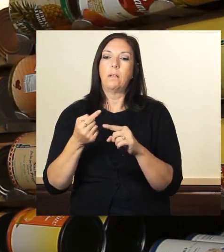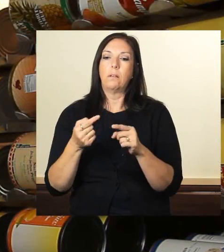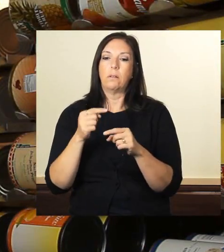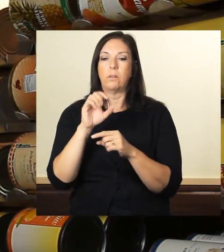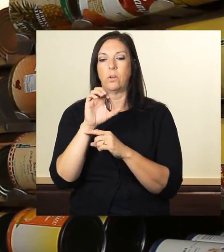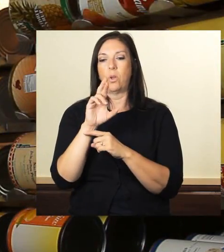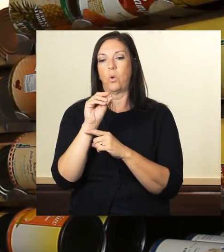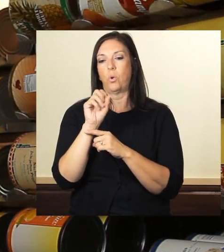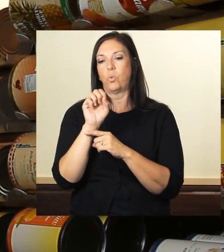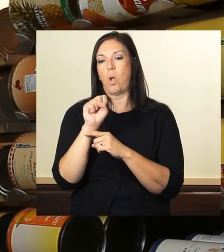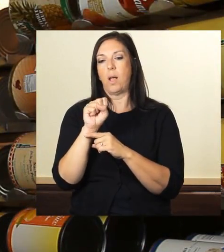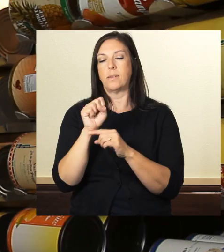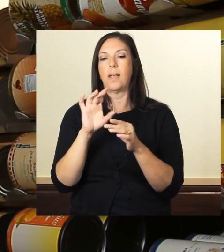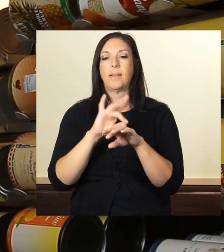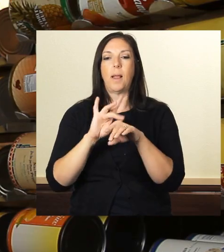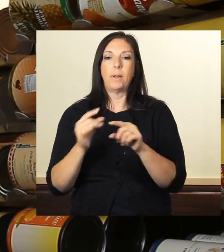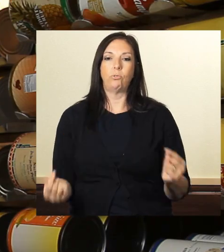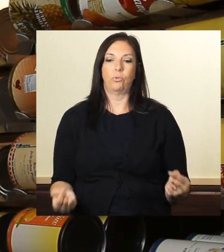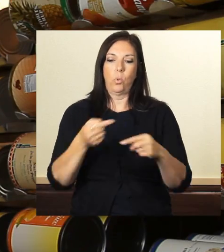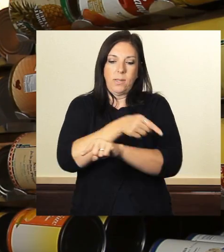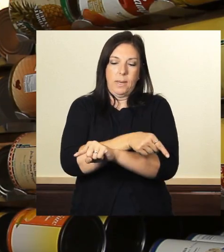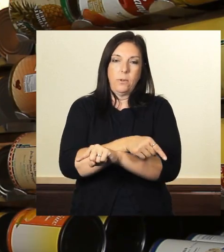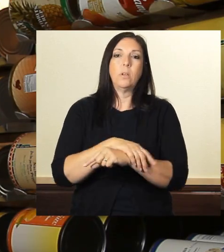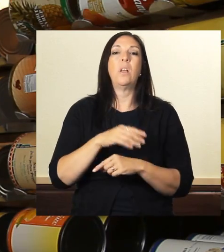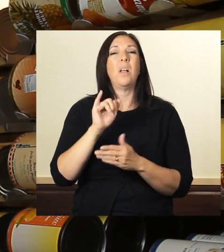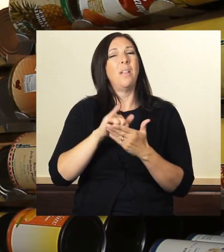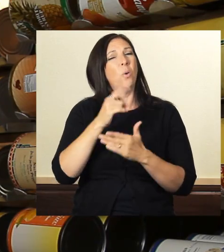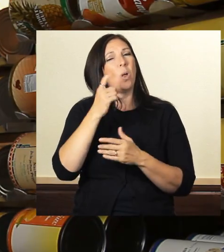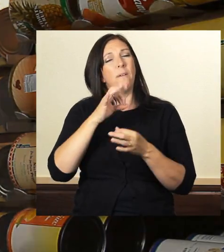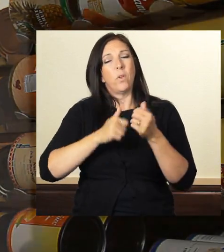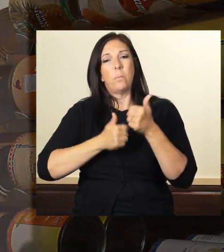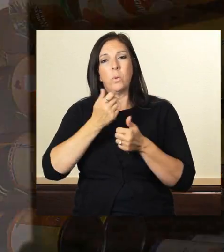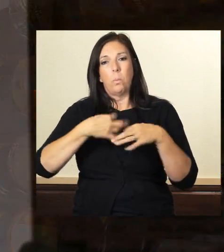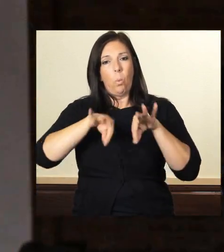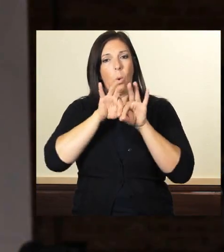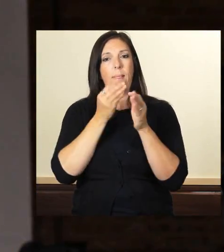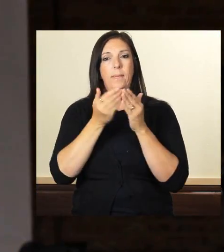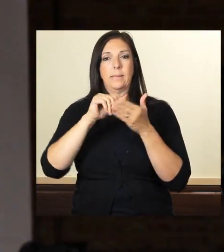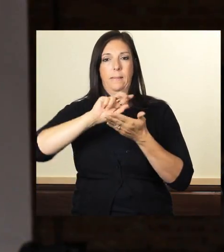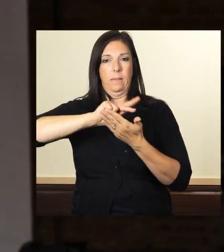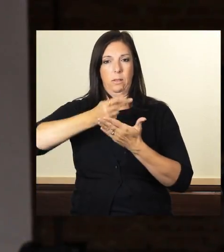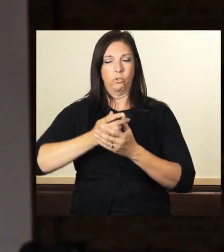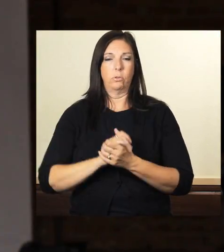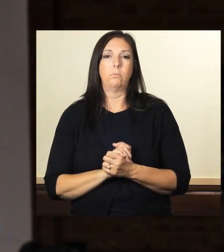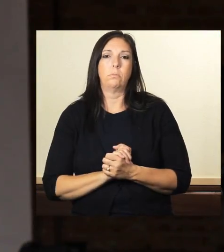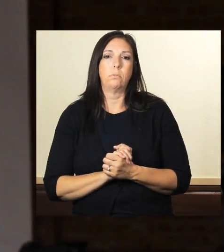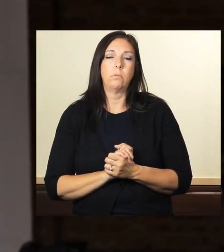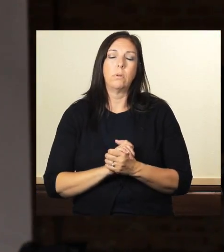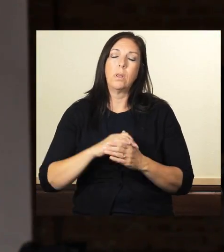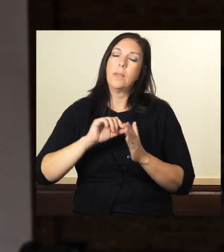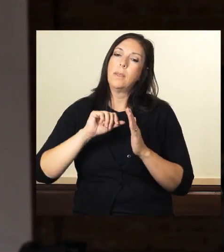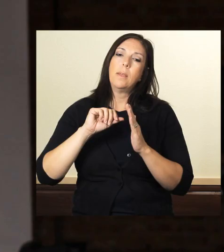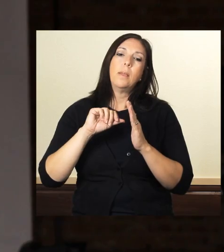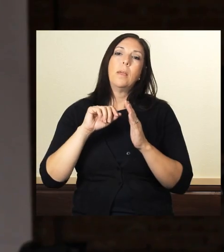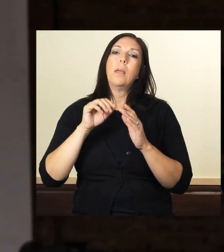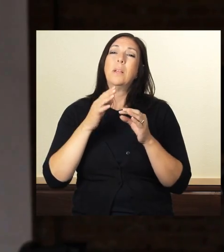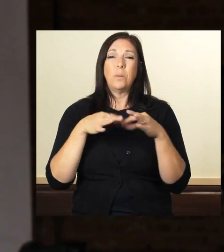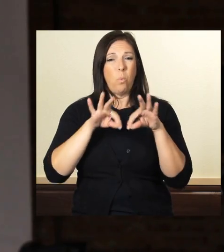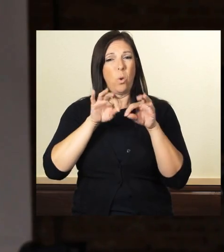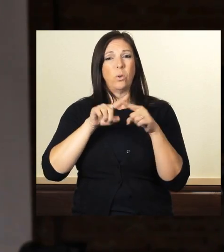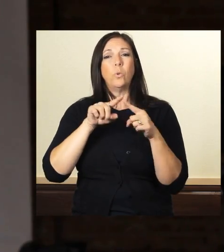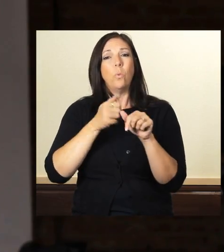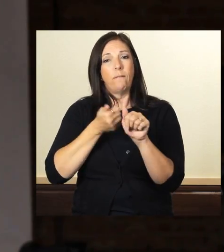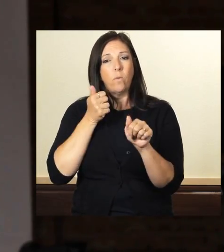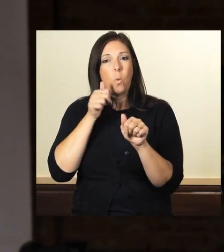Avoiding cross-contamination is one of the most important keys in a kitchen. It's critical to avoid